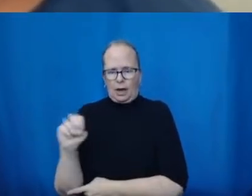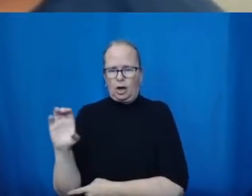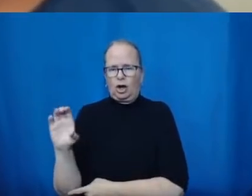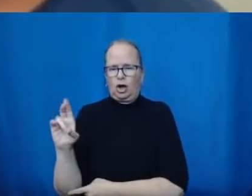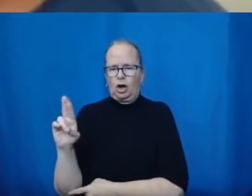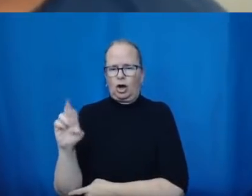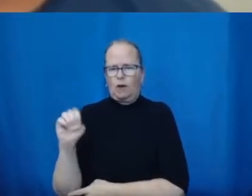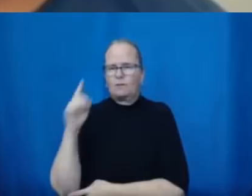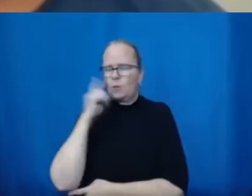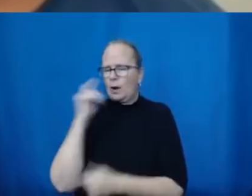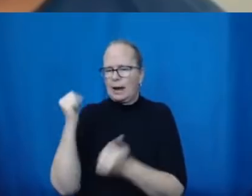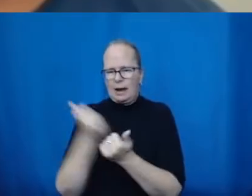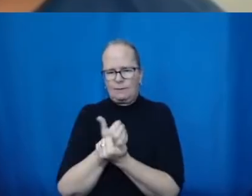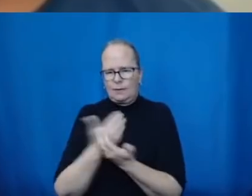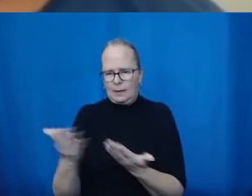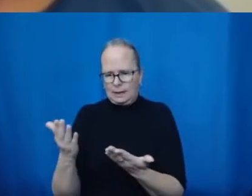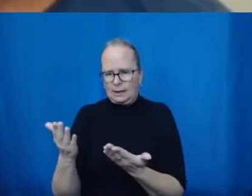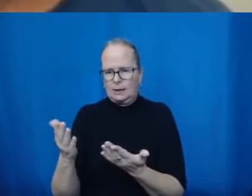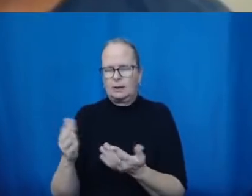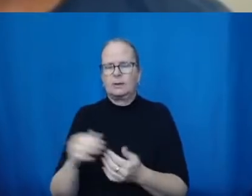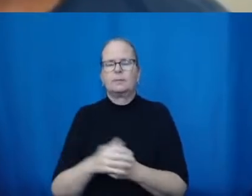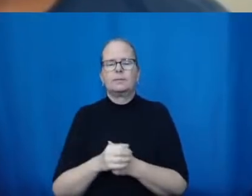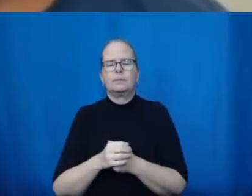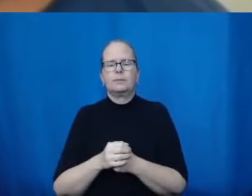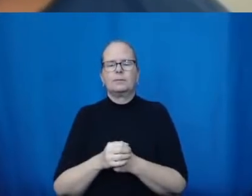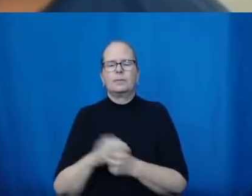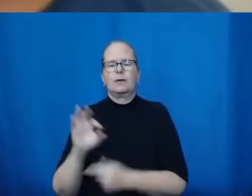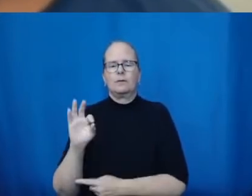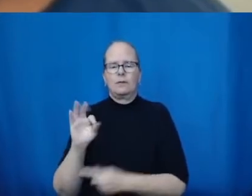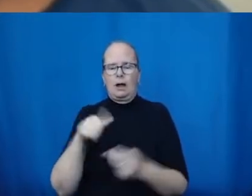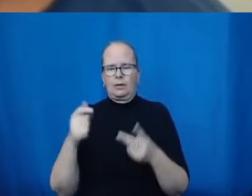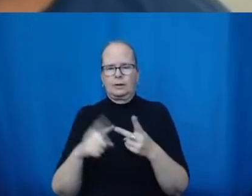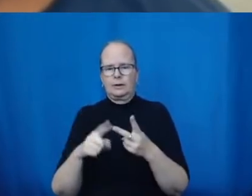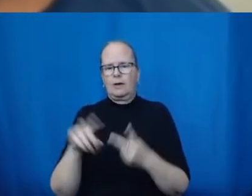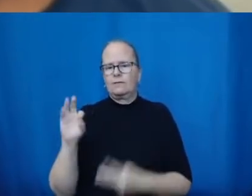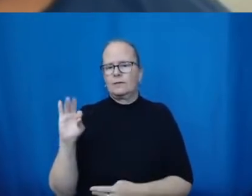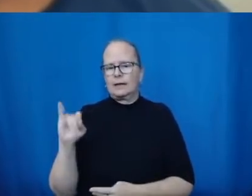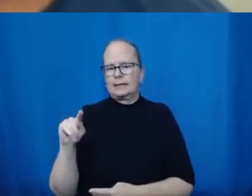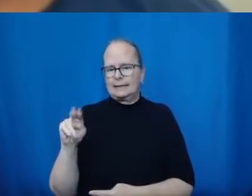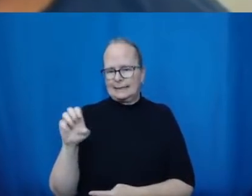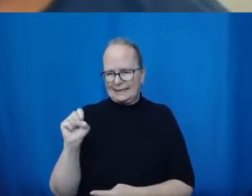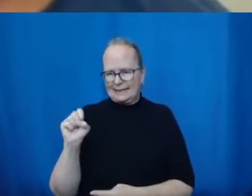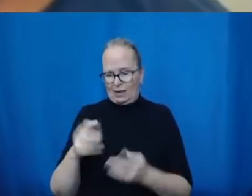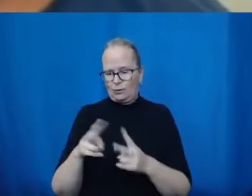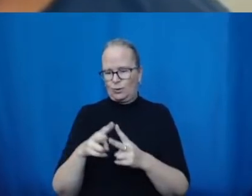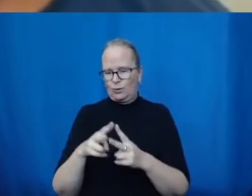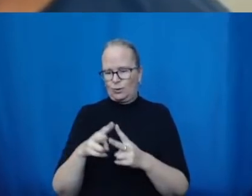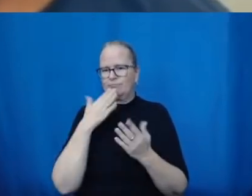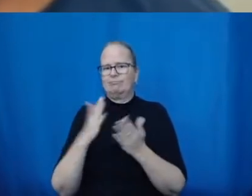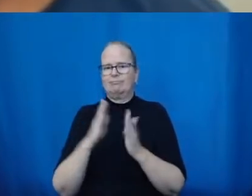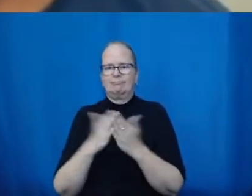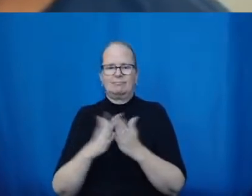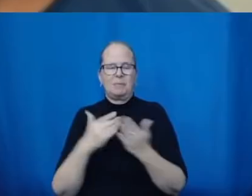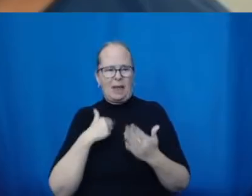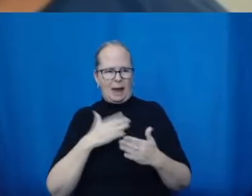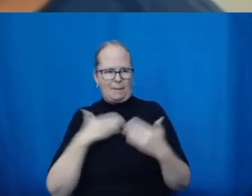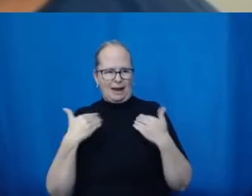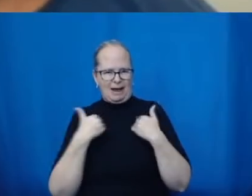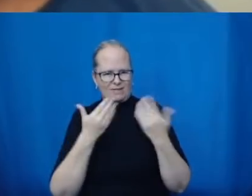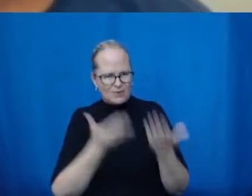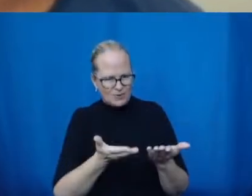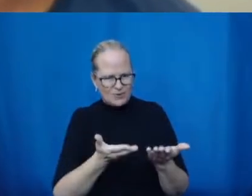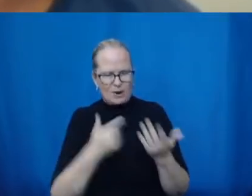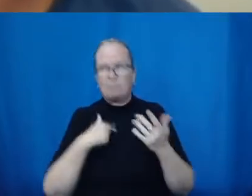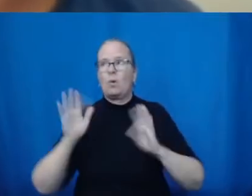I'm so thrilled, as well as the host and co-producer of the documentary TV show, A User's Guide